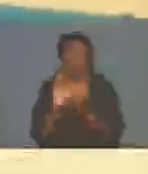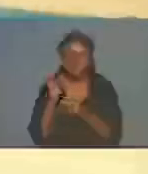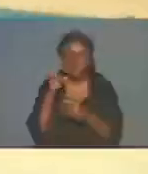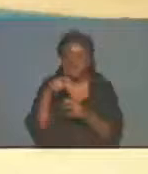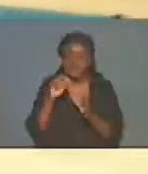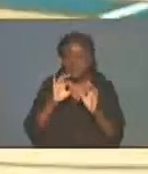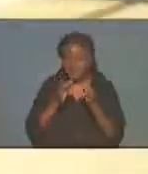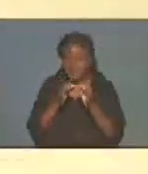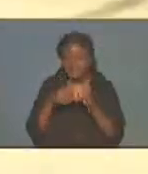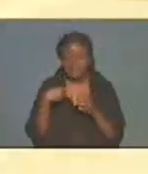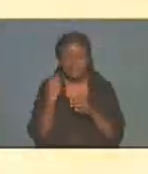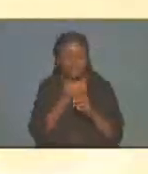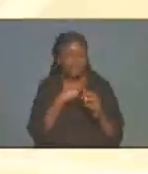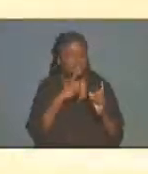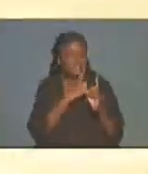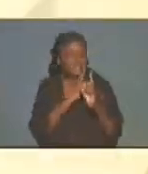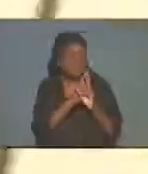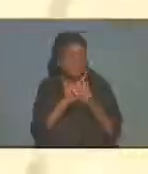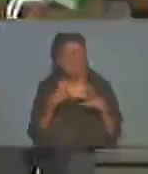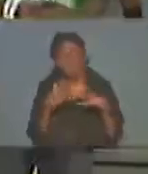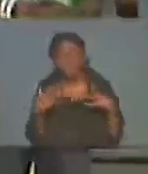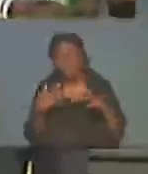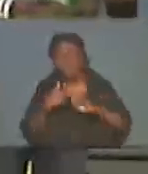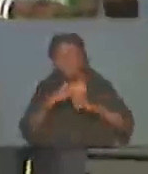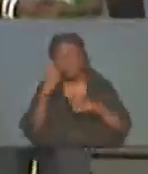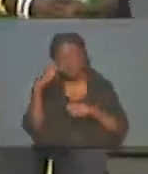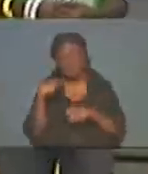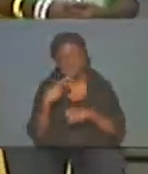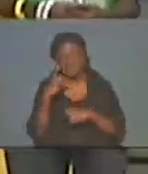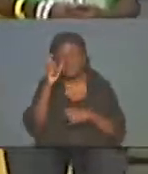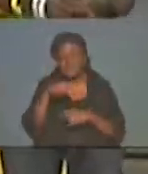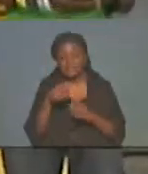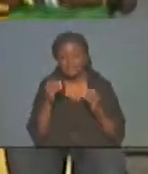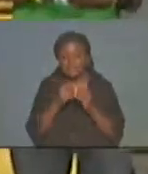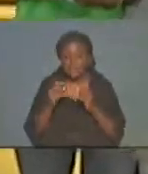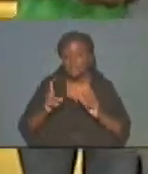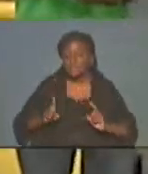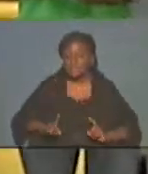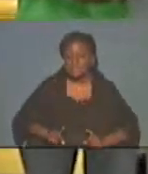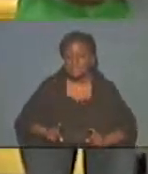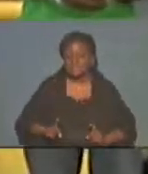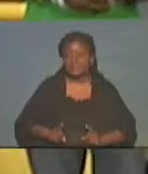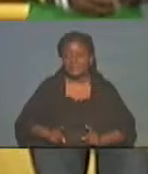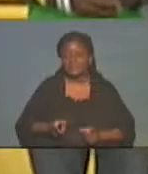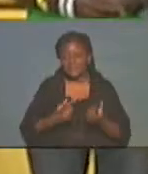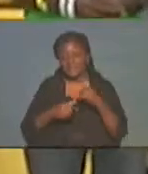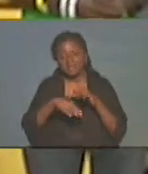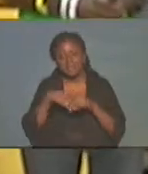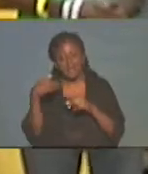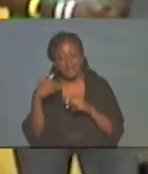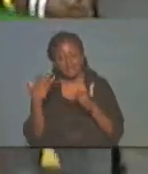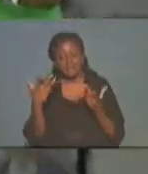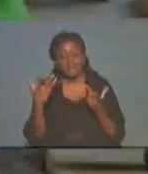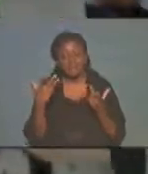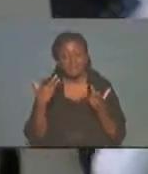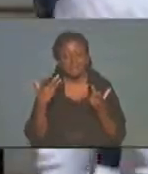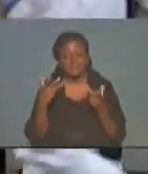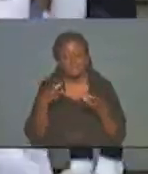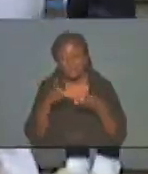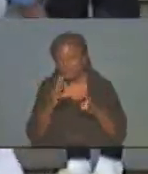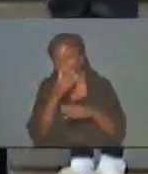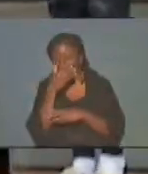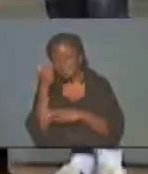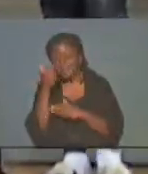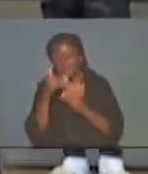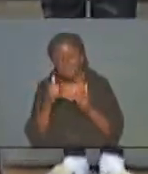Our defense was a major problem for us, and we had to be more disciplined in that area. And we came out, we did way better than